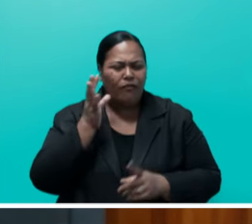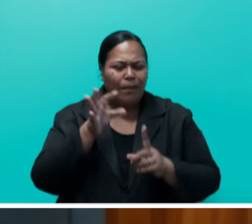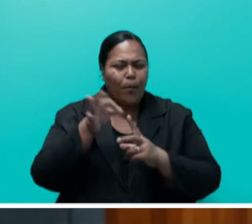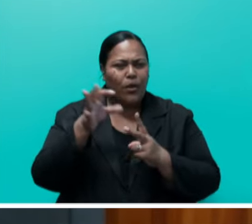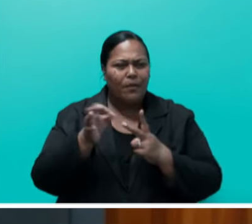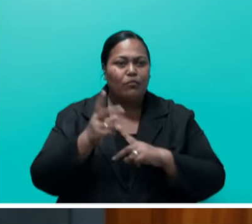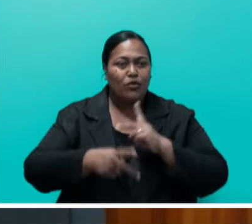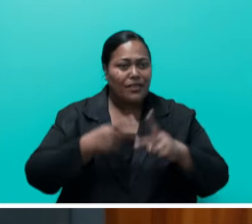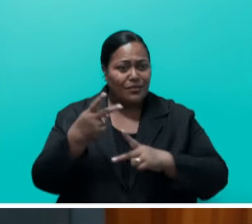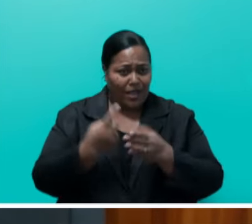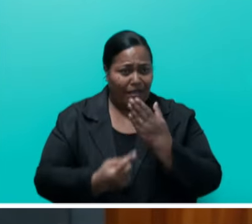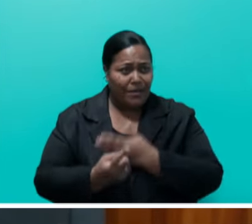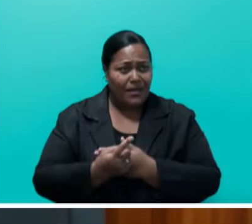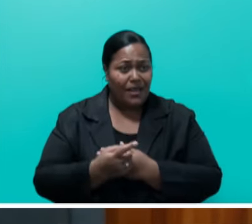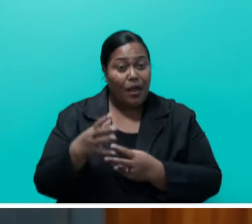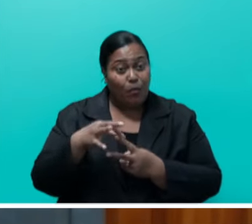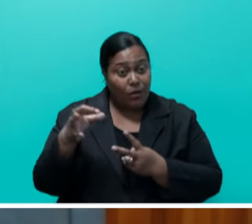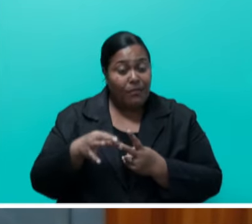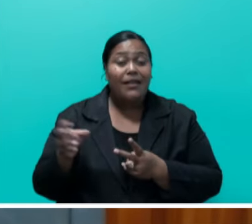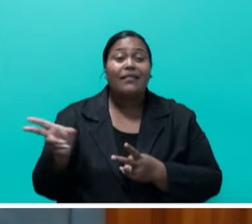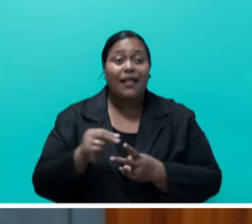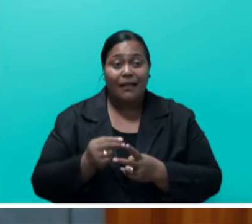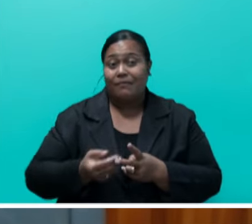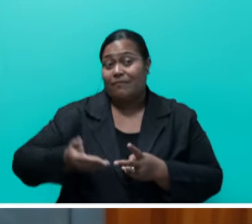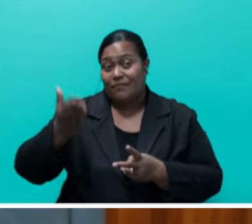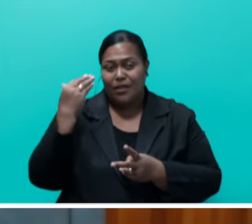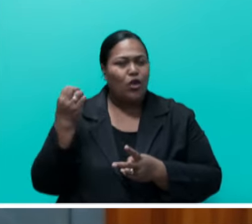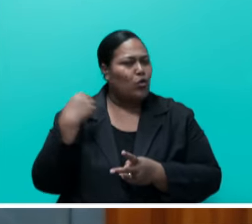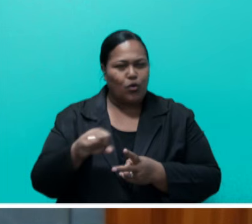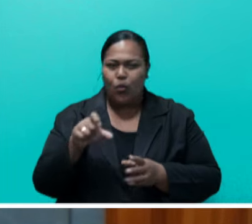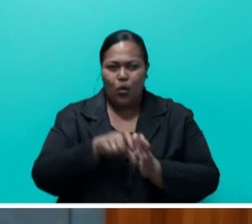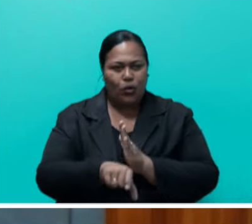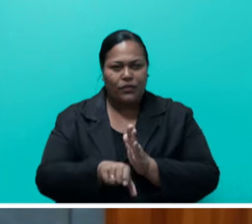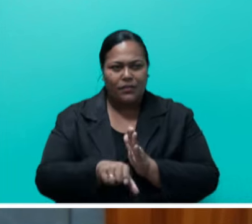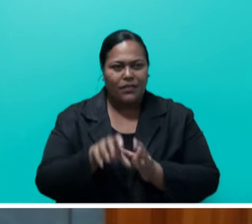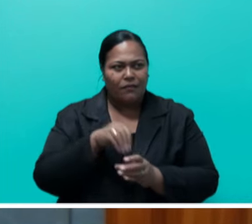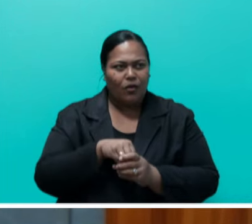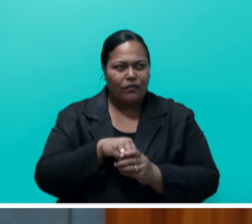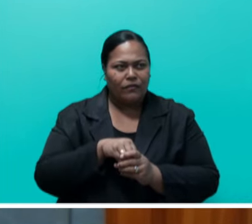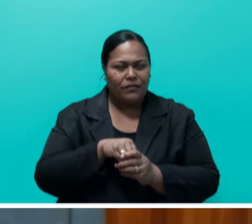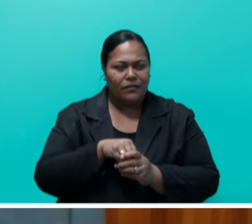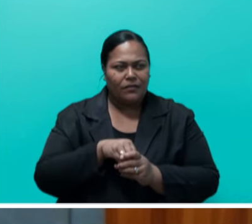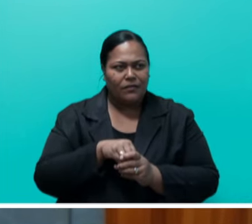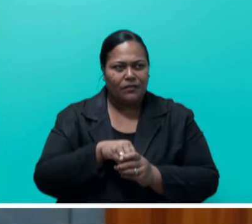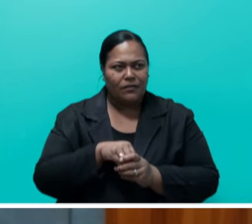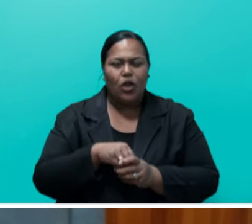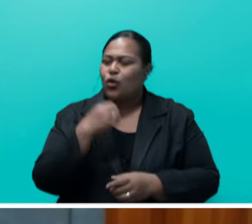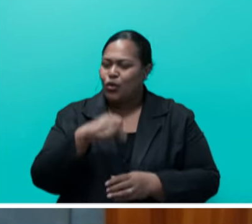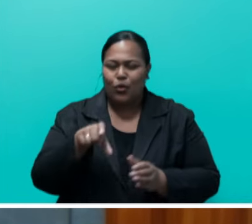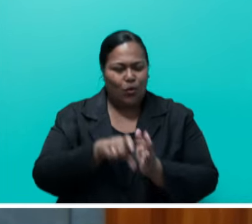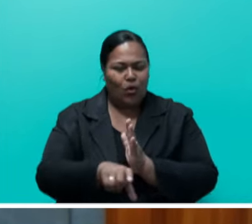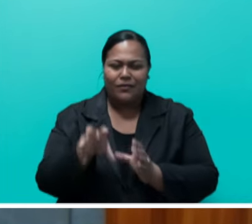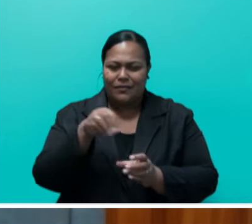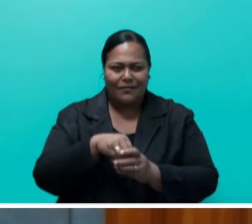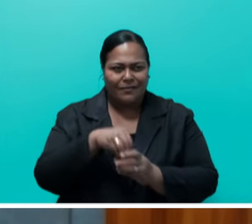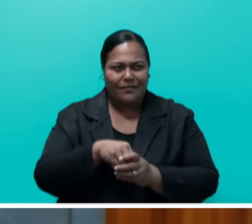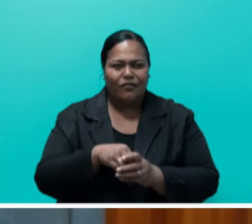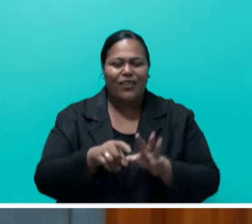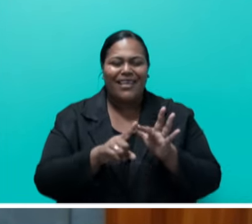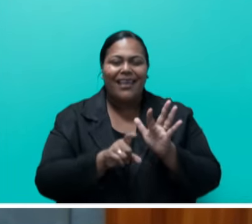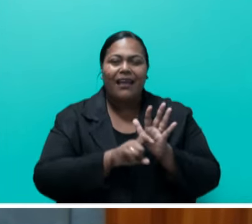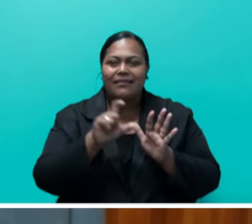undertaken. The appointment that was done initially, there was no cost involved, incurred in terms of the ERC that